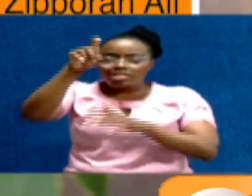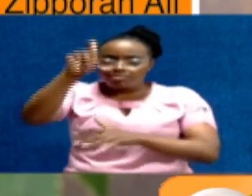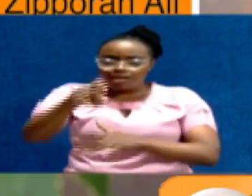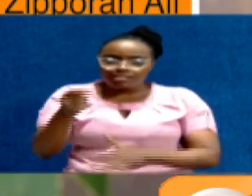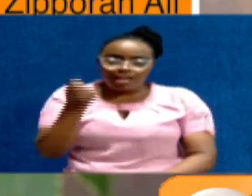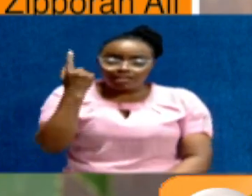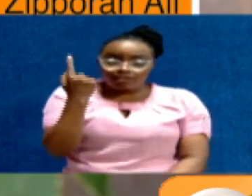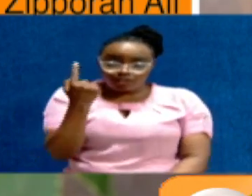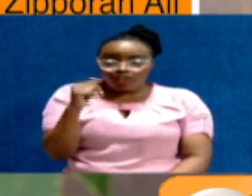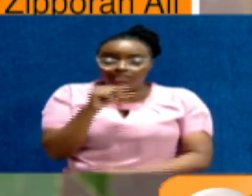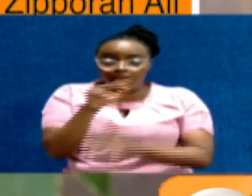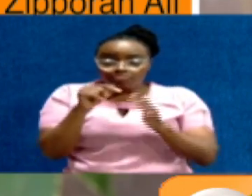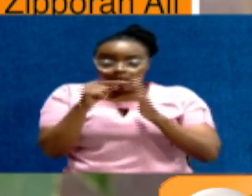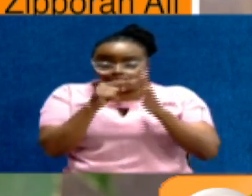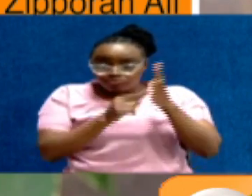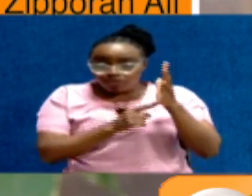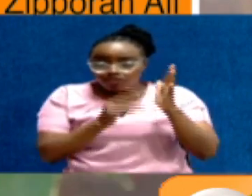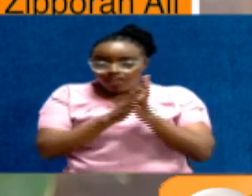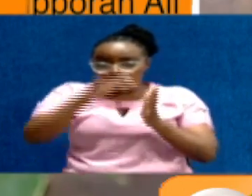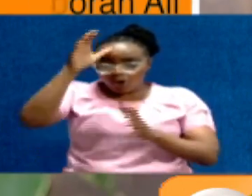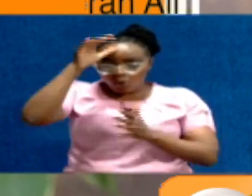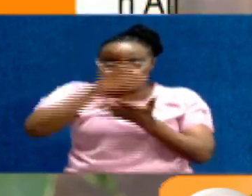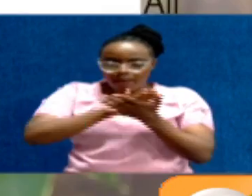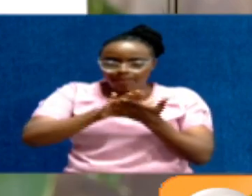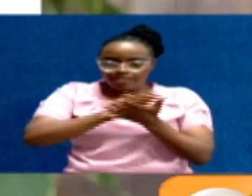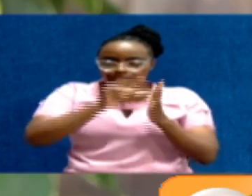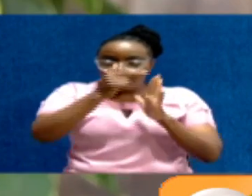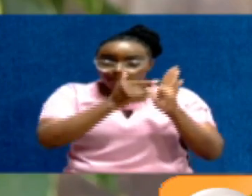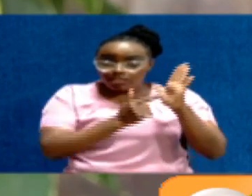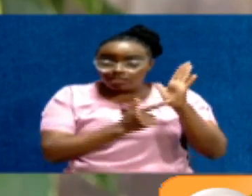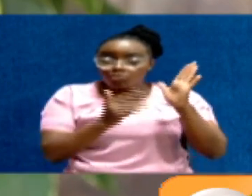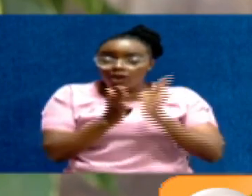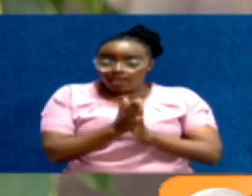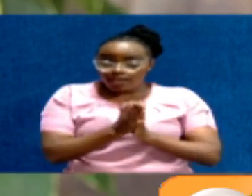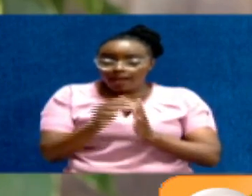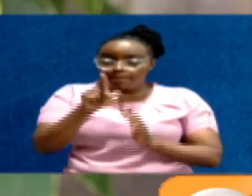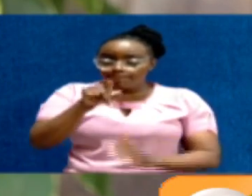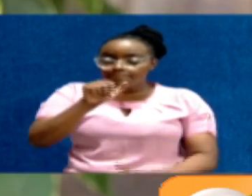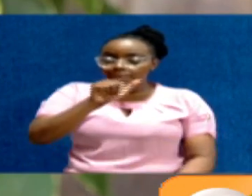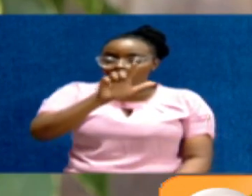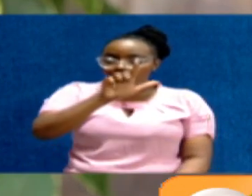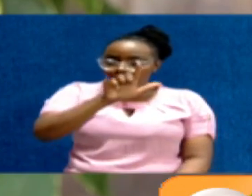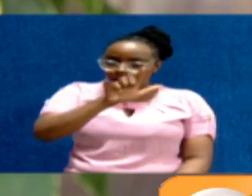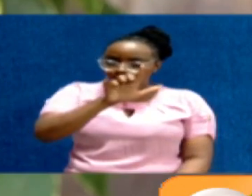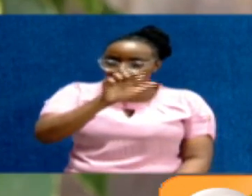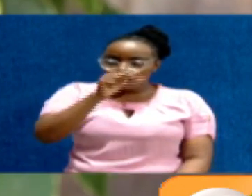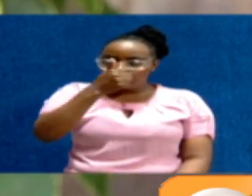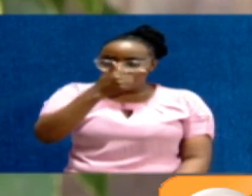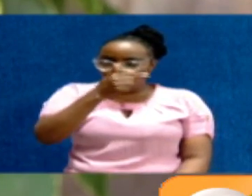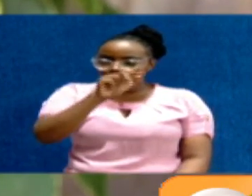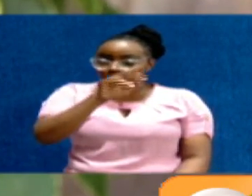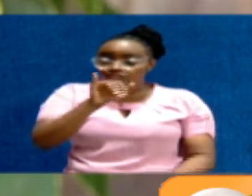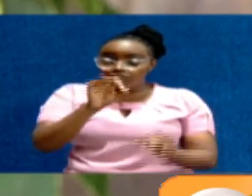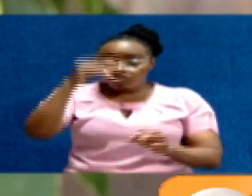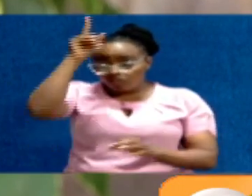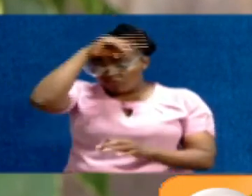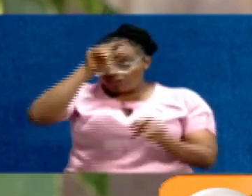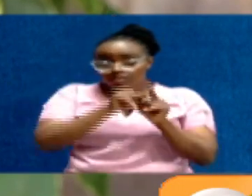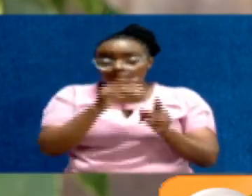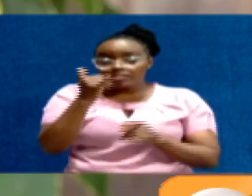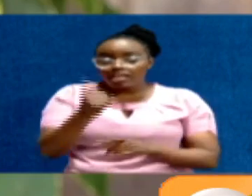should understand the principles and concepts, the basic principles and concepts of palliative care, so that if I'm graduating as a